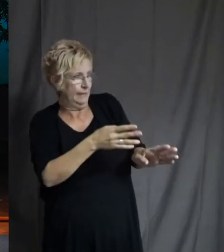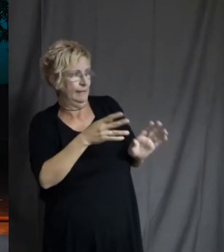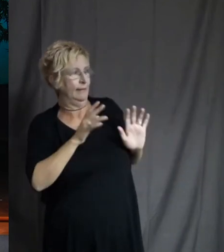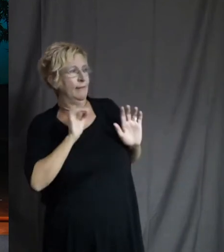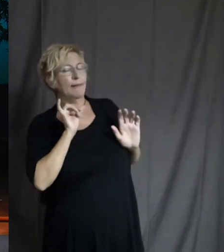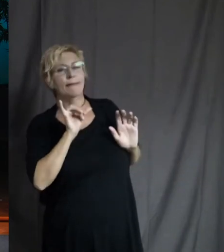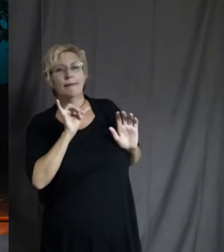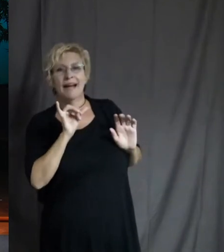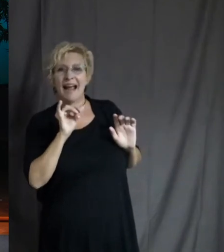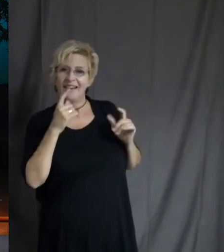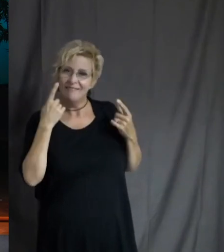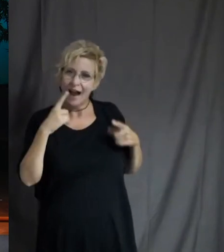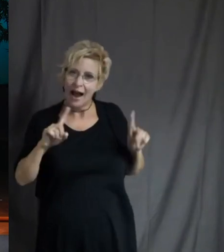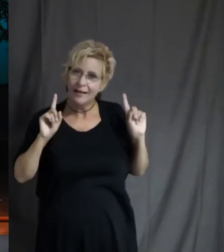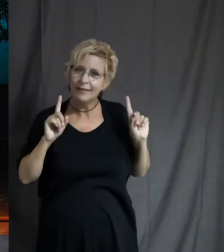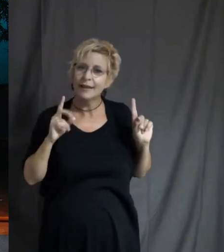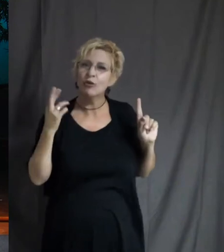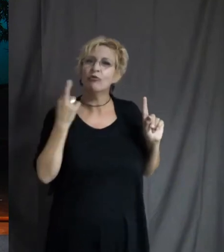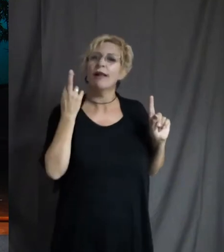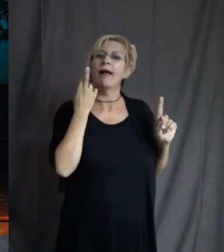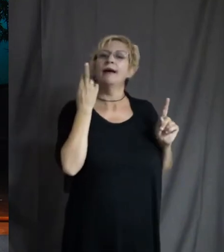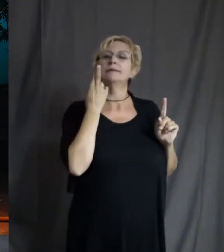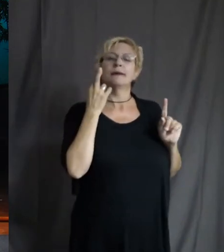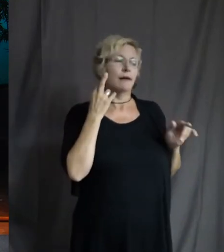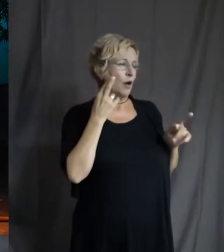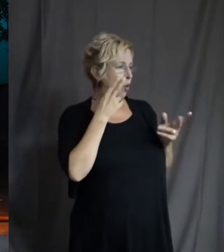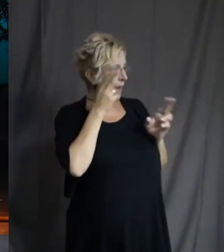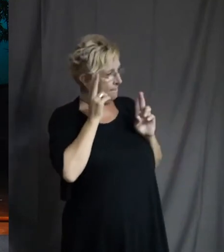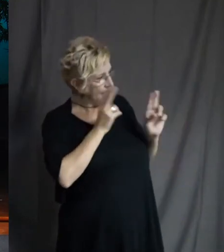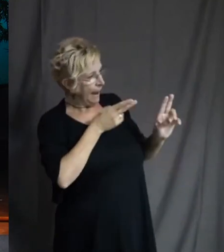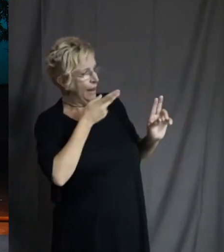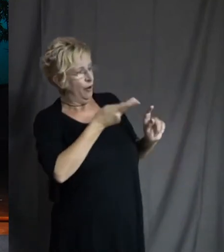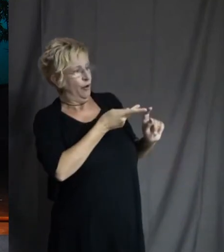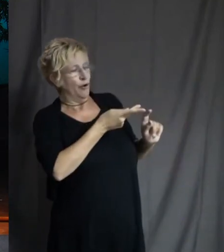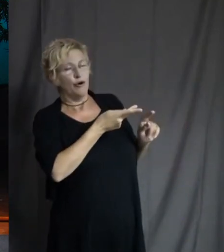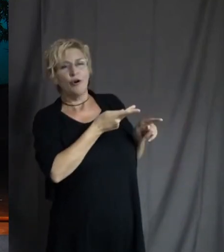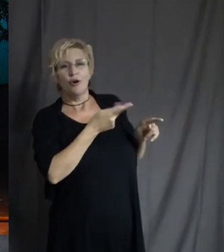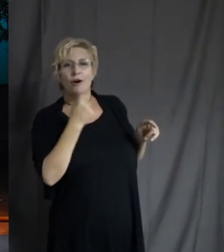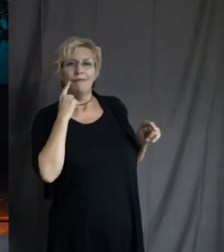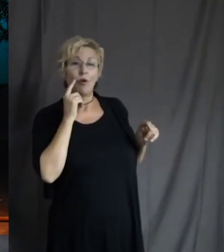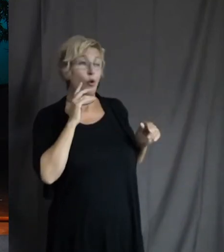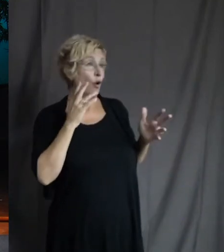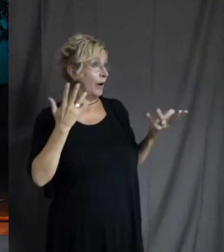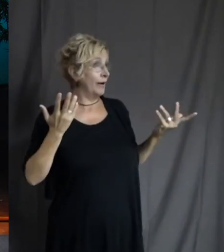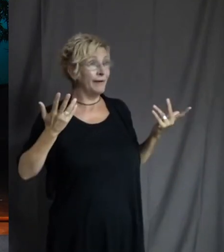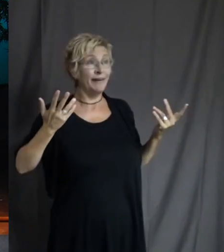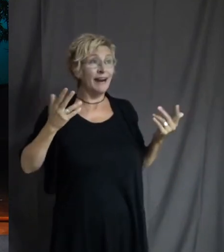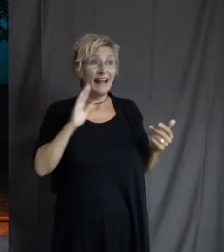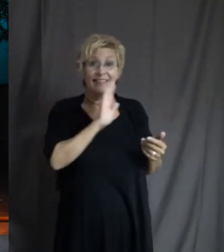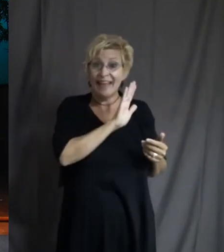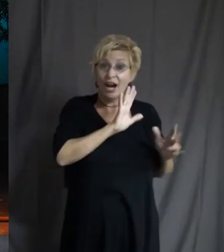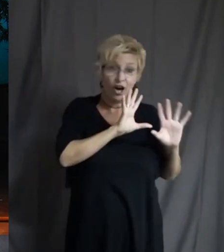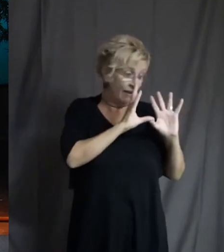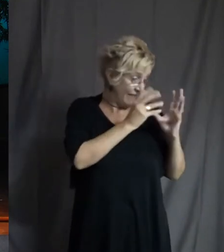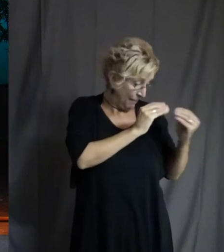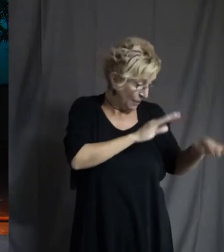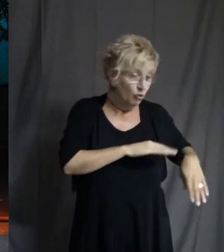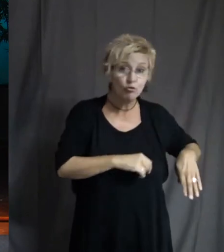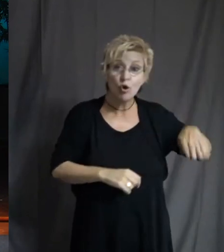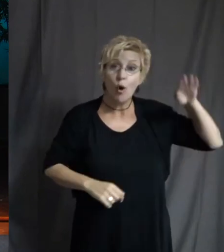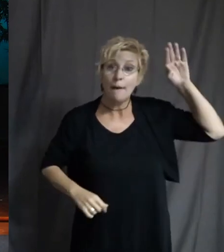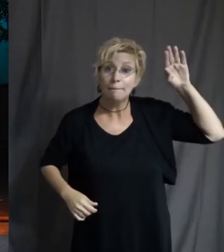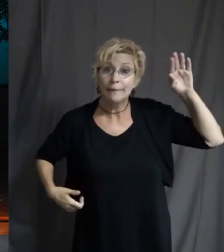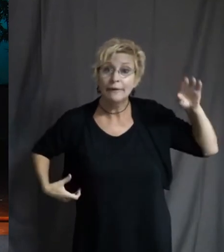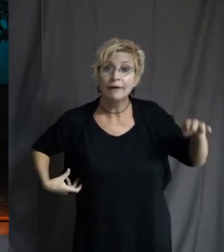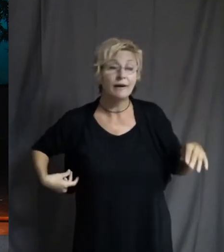did this that I could learn to admire them for the dysfunctional families that they grew up in, for